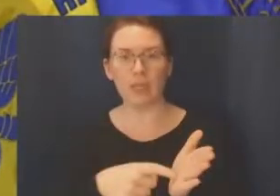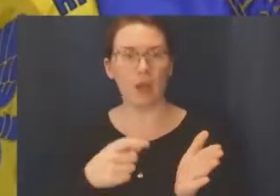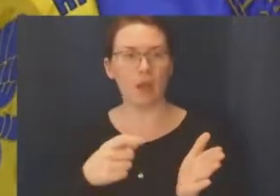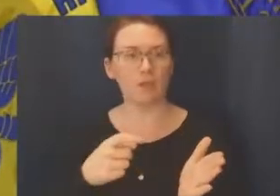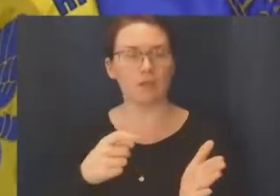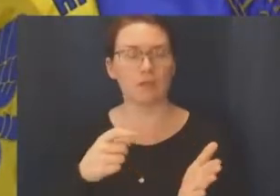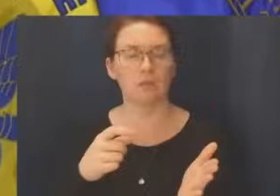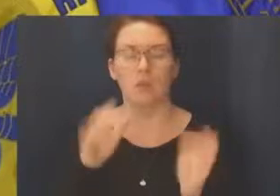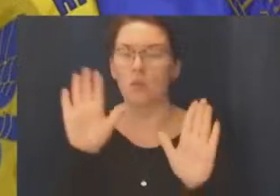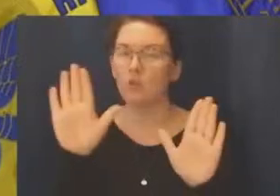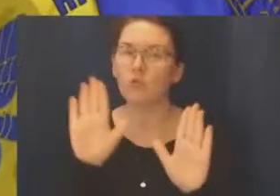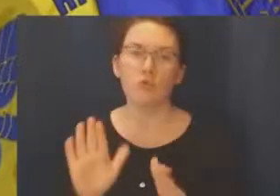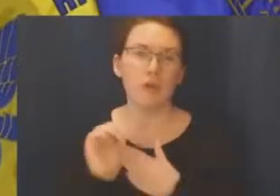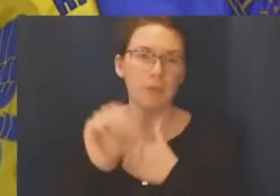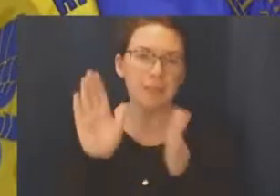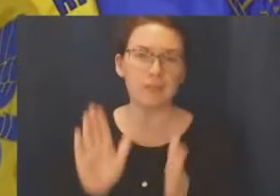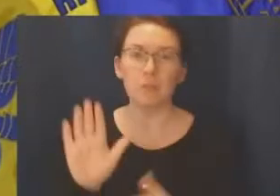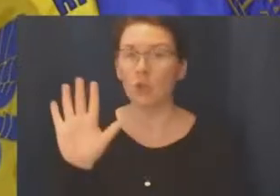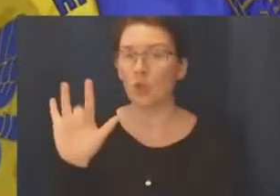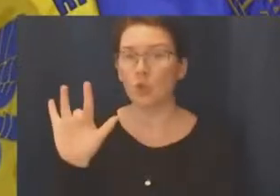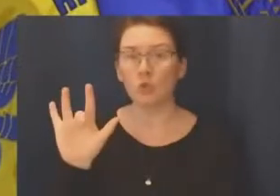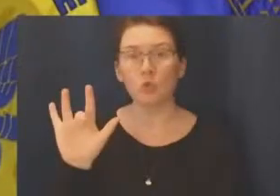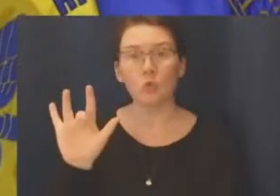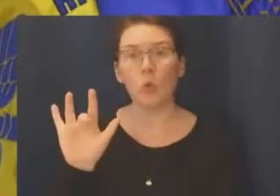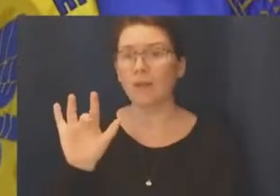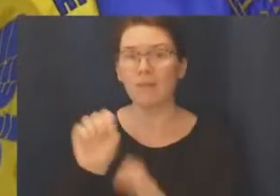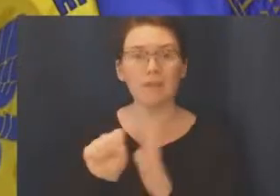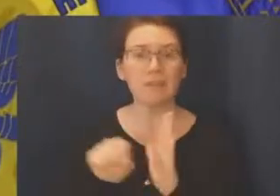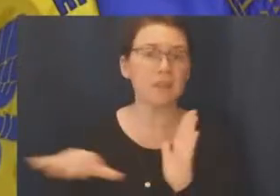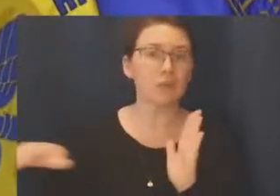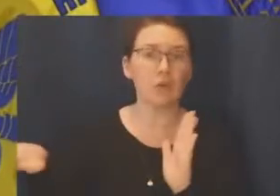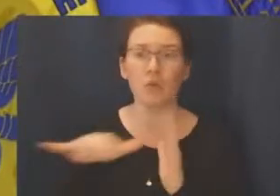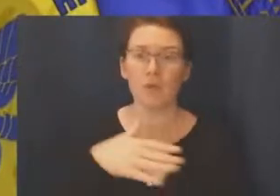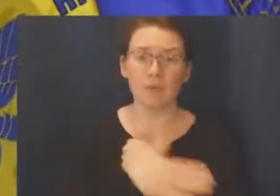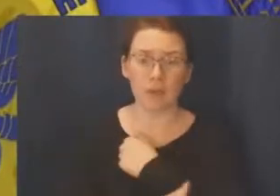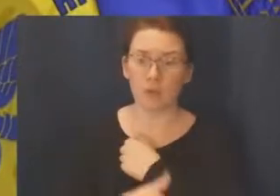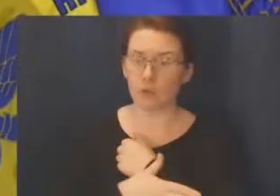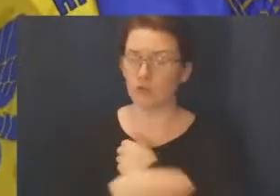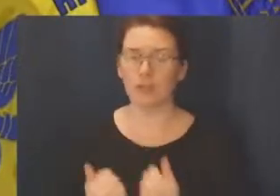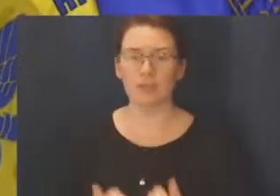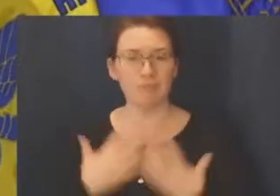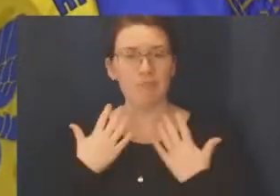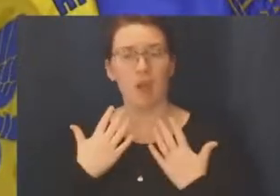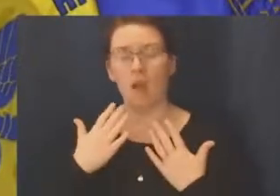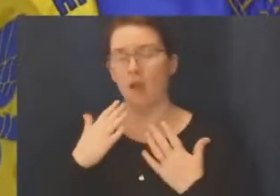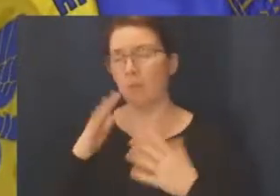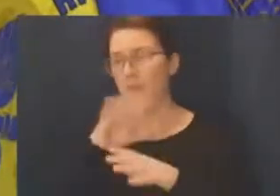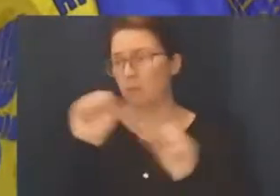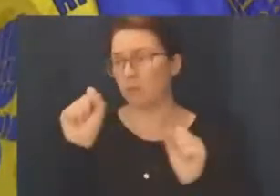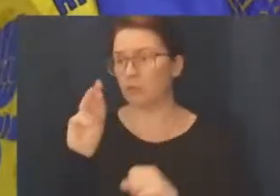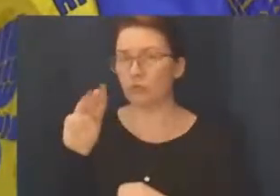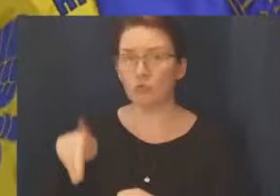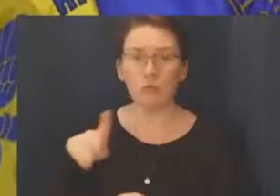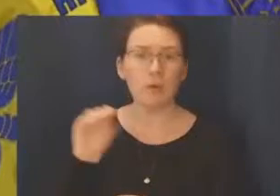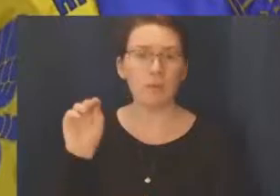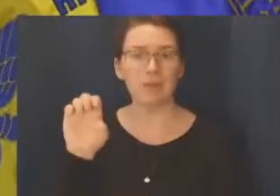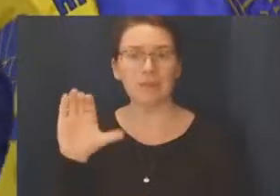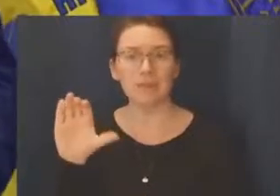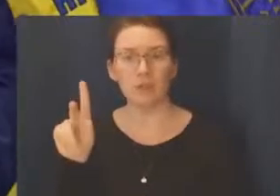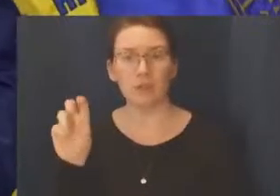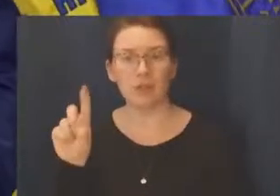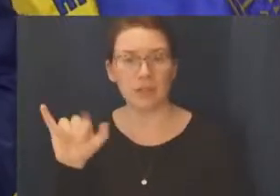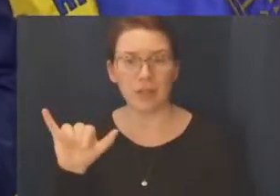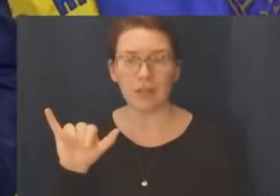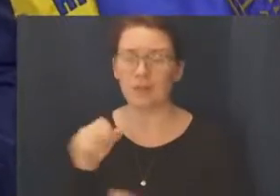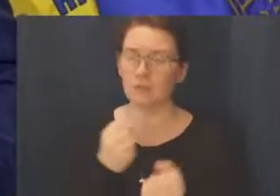country, inspired by Secretary Kennedy, inspired by President Trump, who've passed MAHA bills and given the leverage for the federal government to be here today. So I